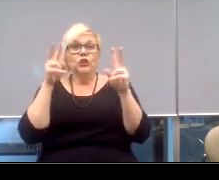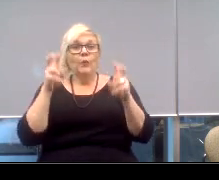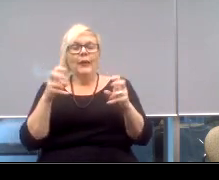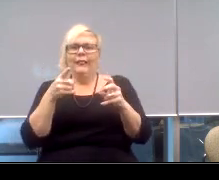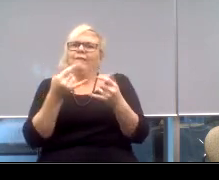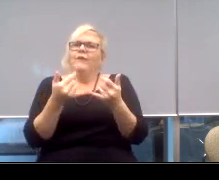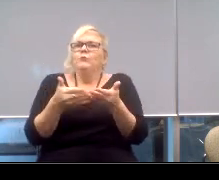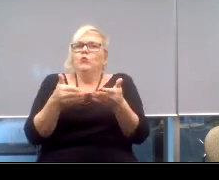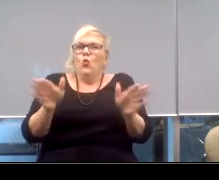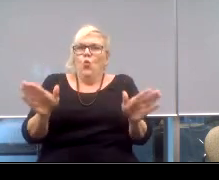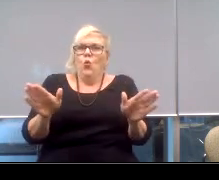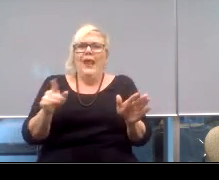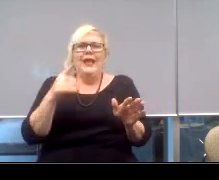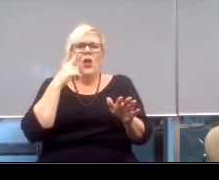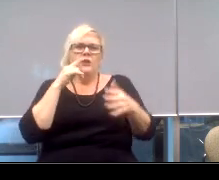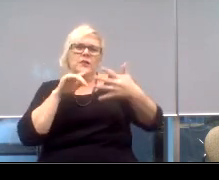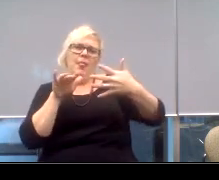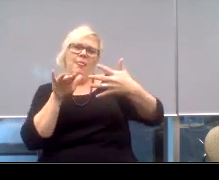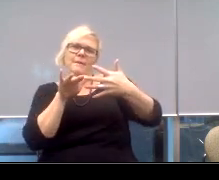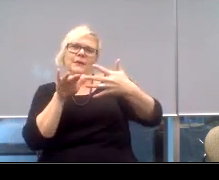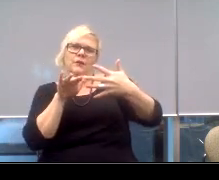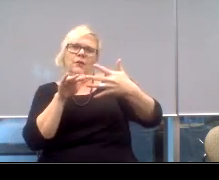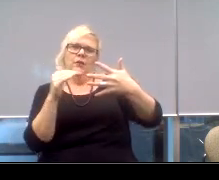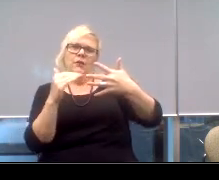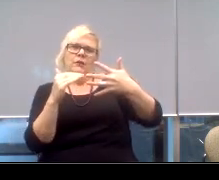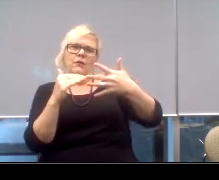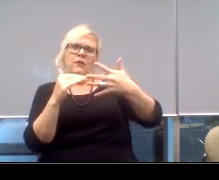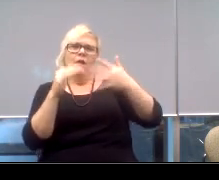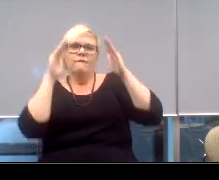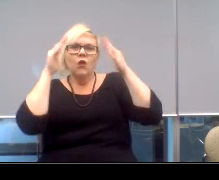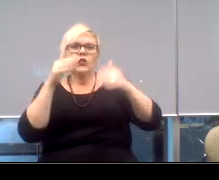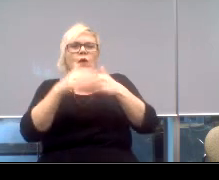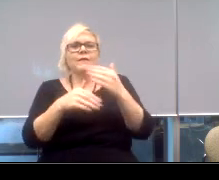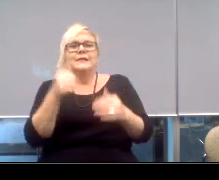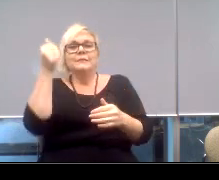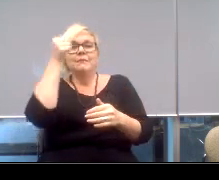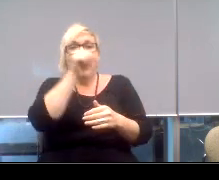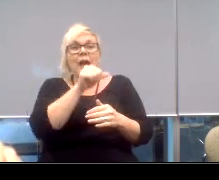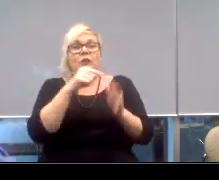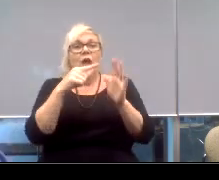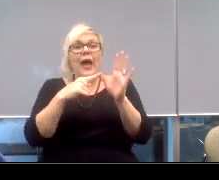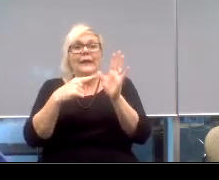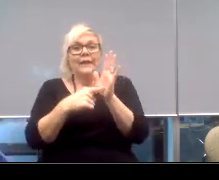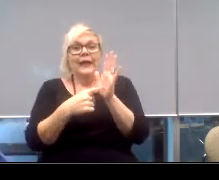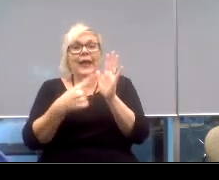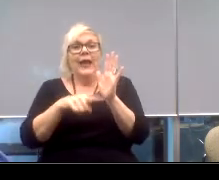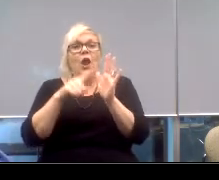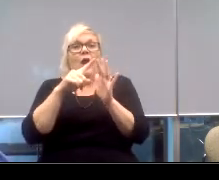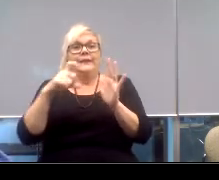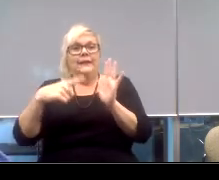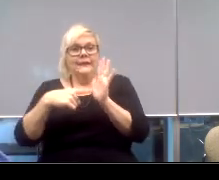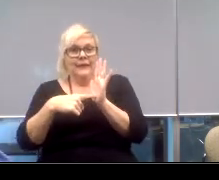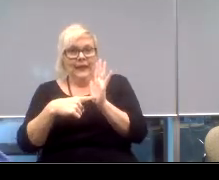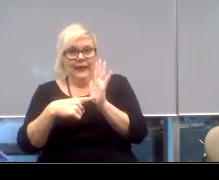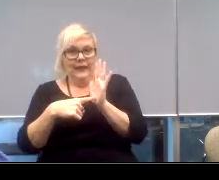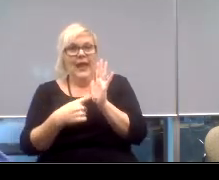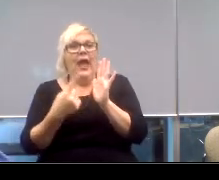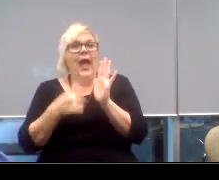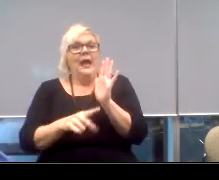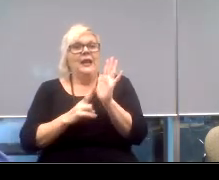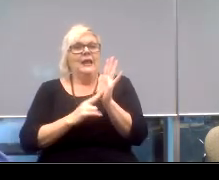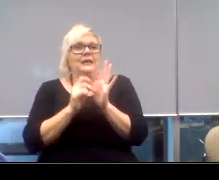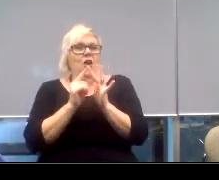cover. You'll notice right in the middle there is the focus on the Smart AT ICT, Information Communications and Technology,